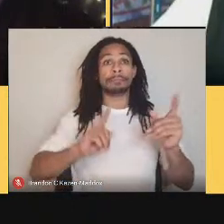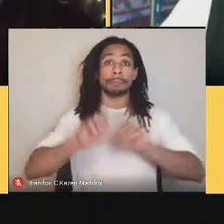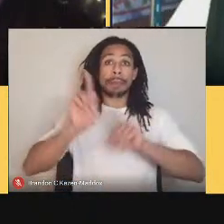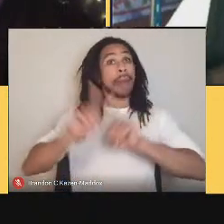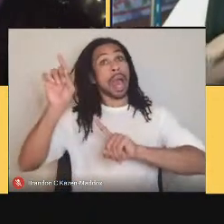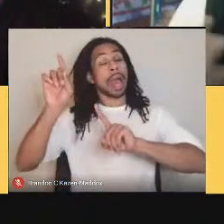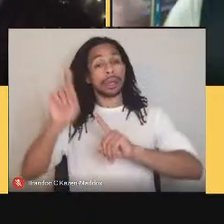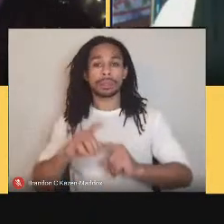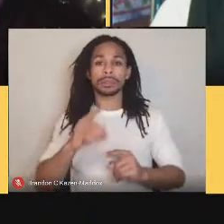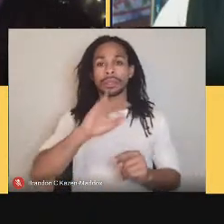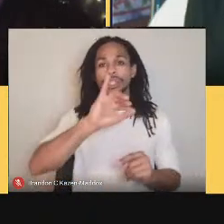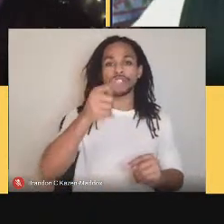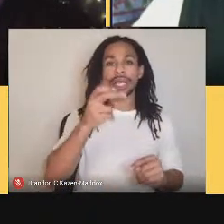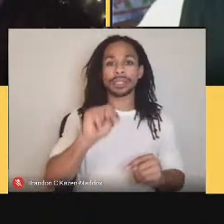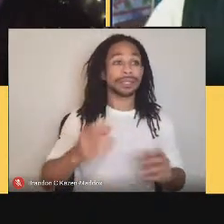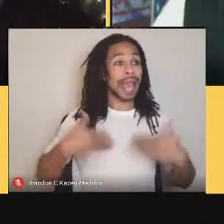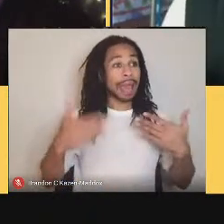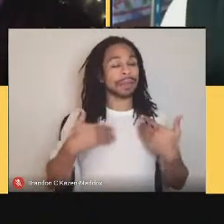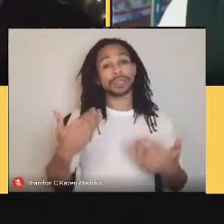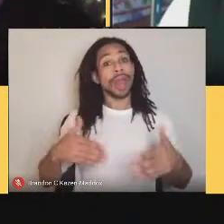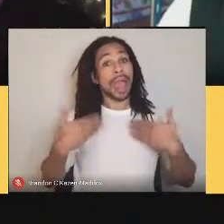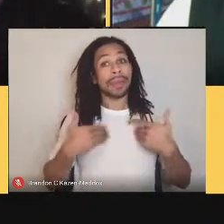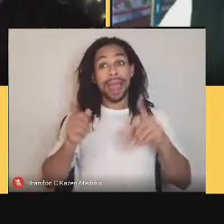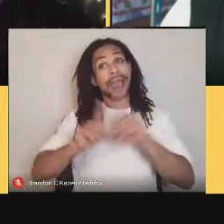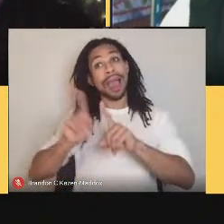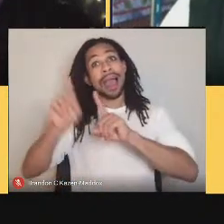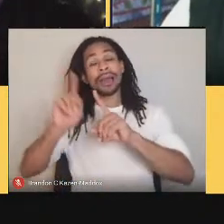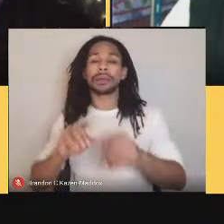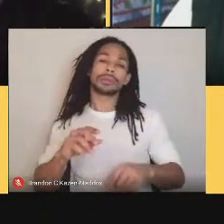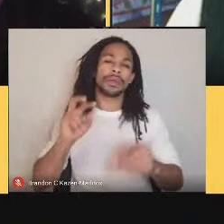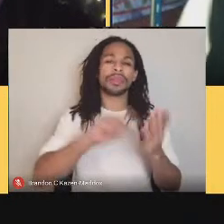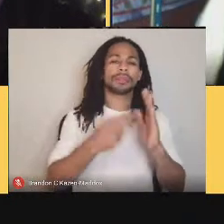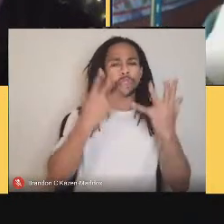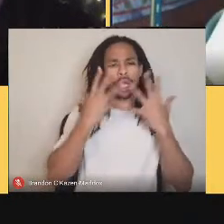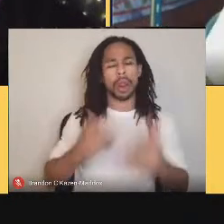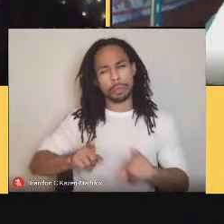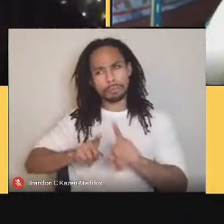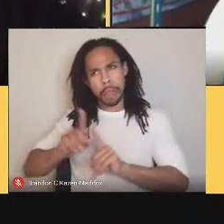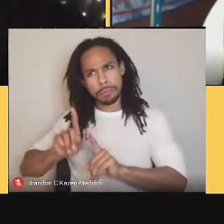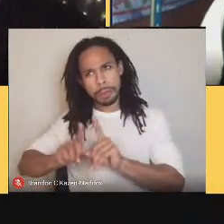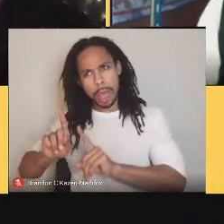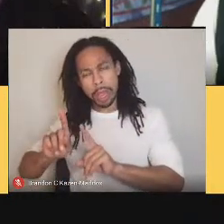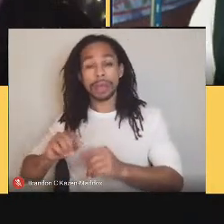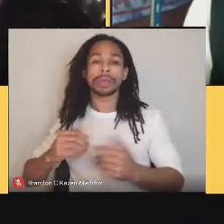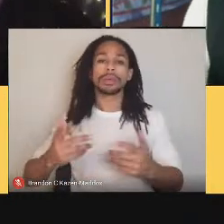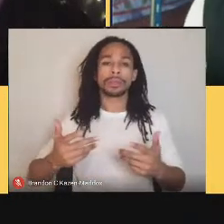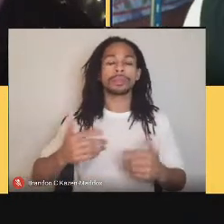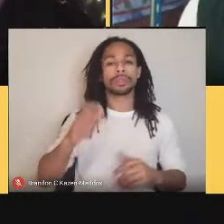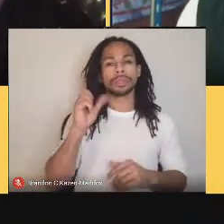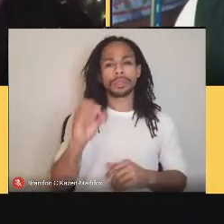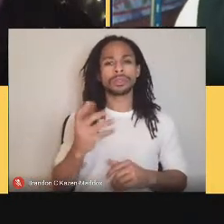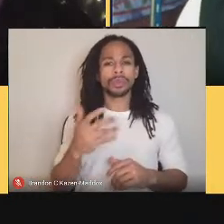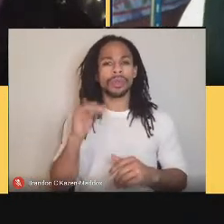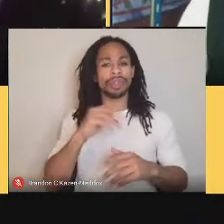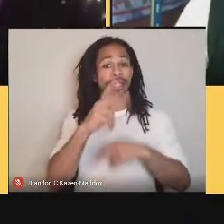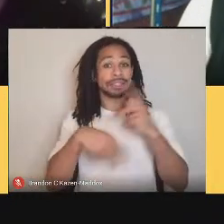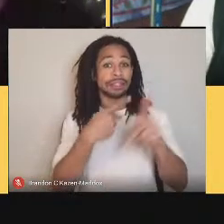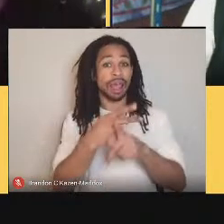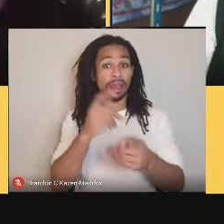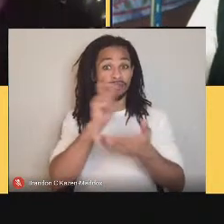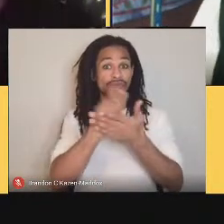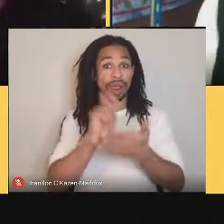and Jason's happy. So now we hear happy Jason. Jason's sad. We're going to hear really sad Jason. And while this style of writing